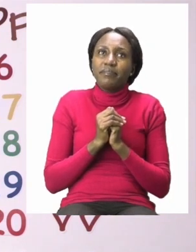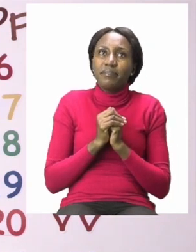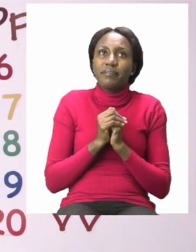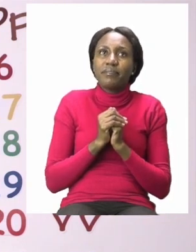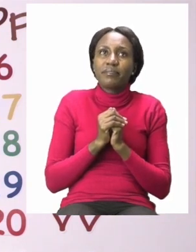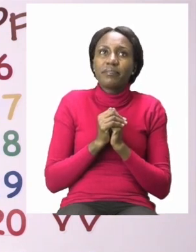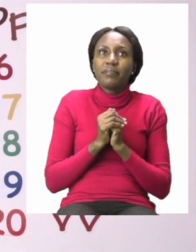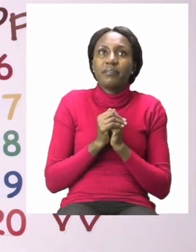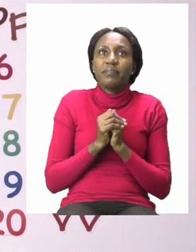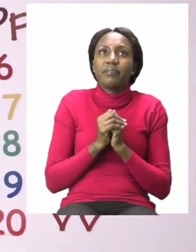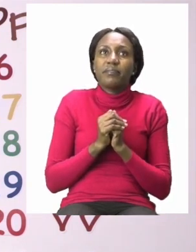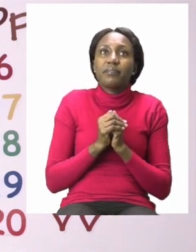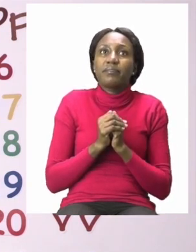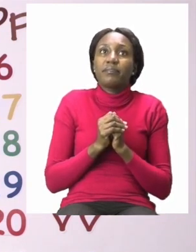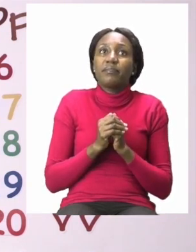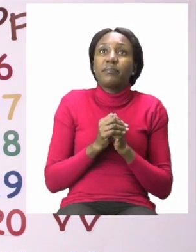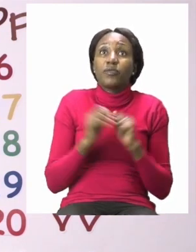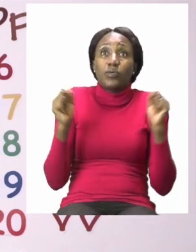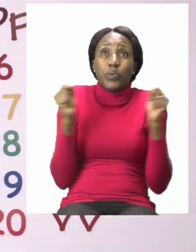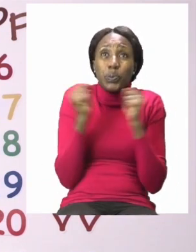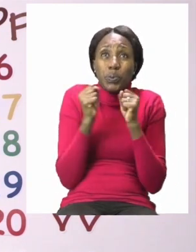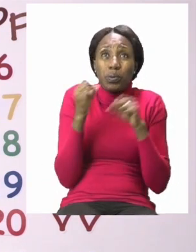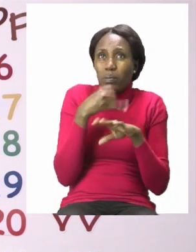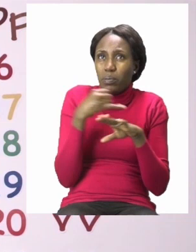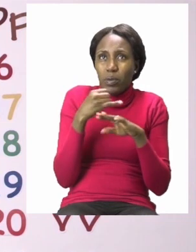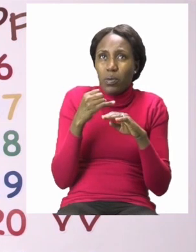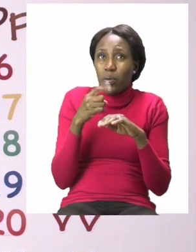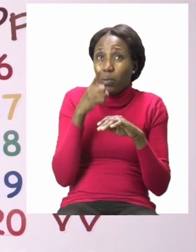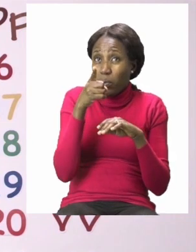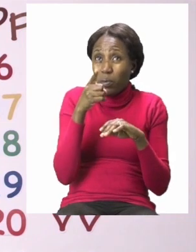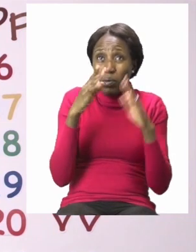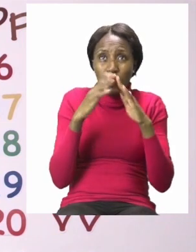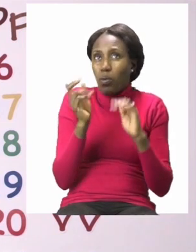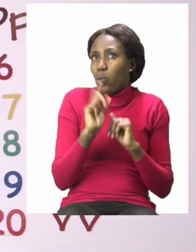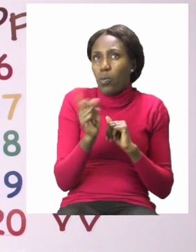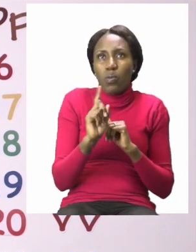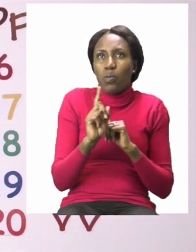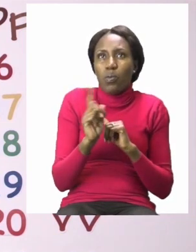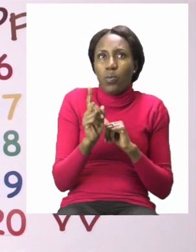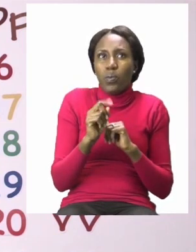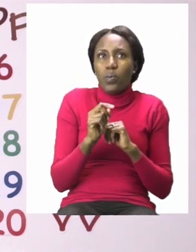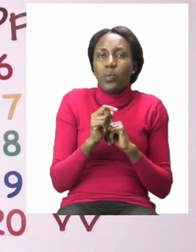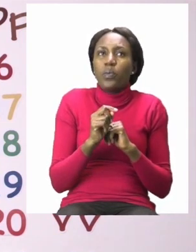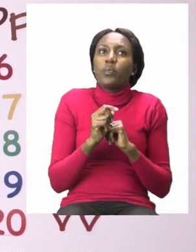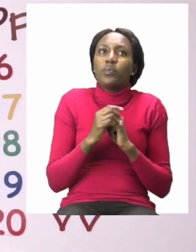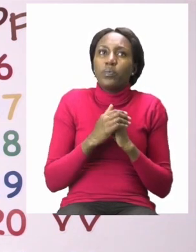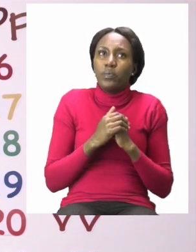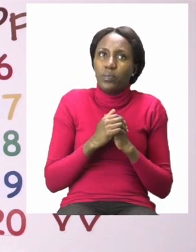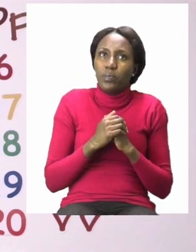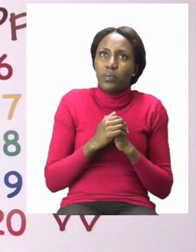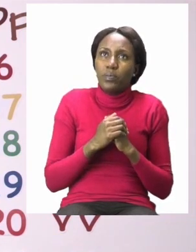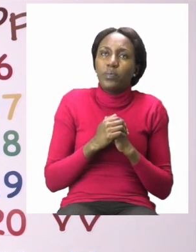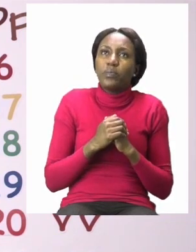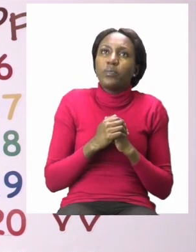And you will never see a hut in a cold place because remember, people use materials that are